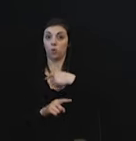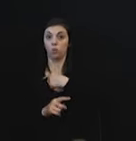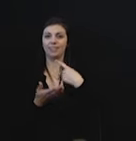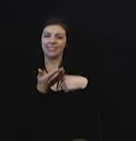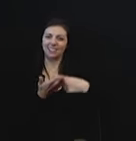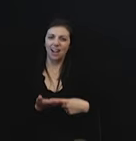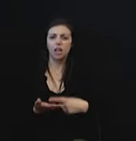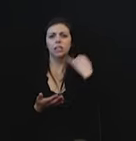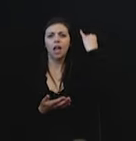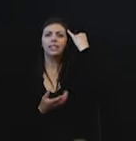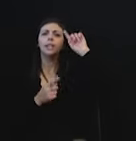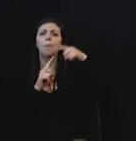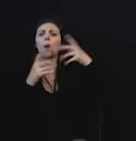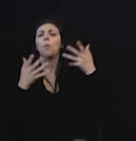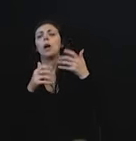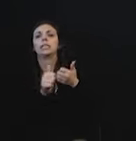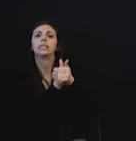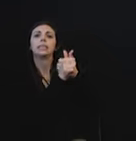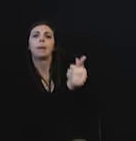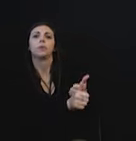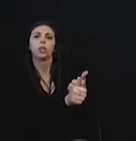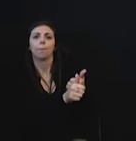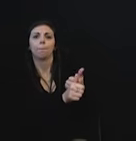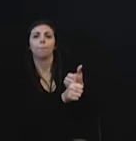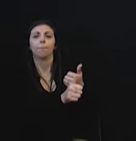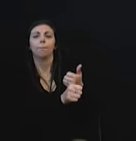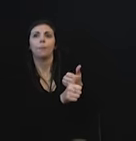of discipleship, I love that